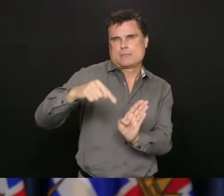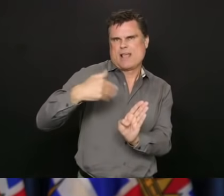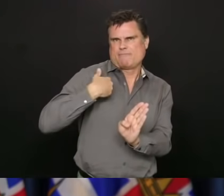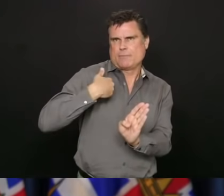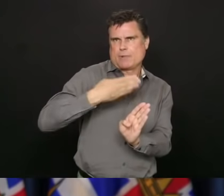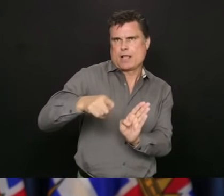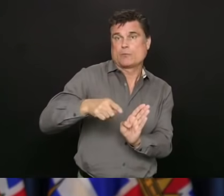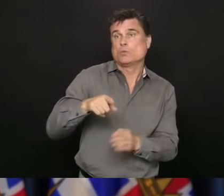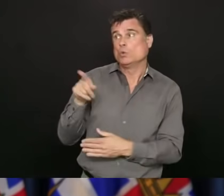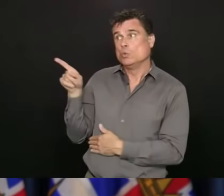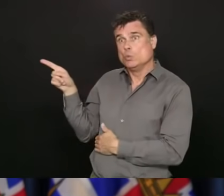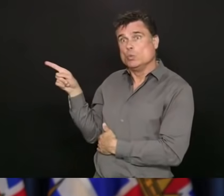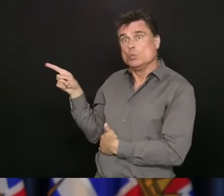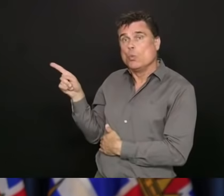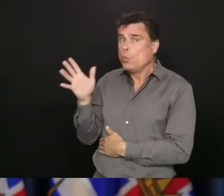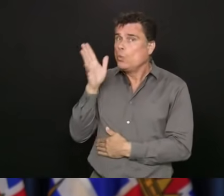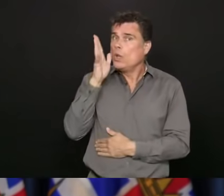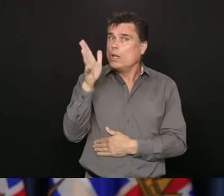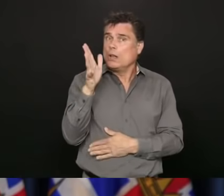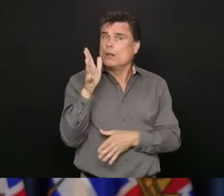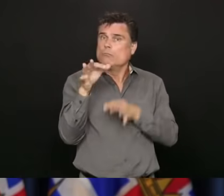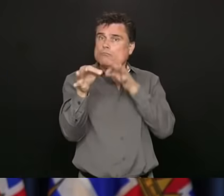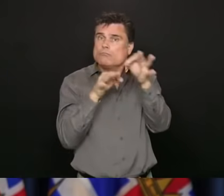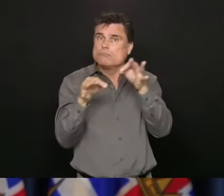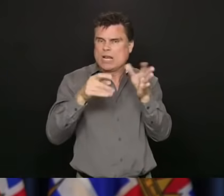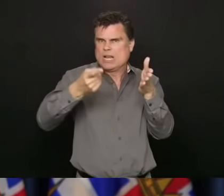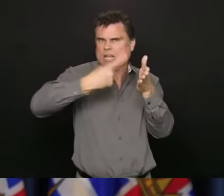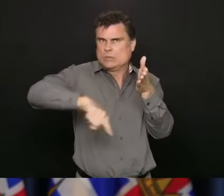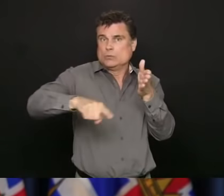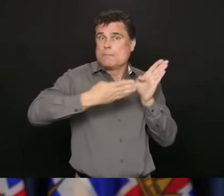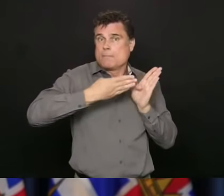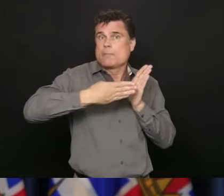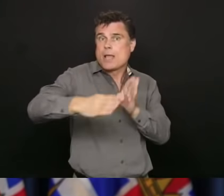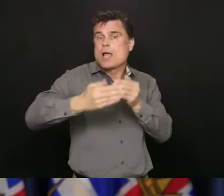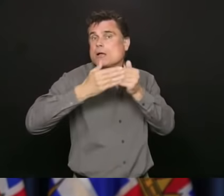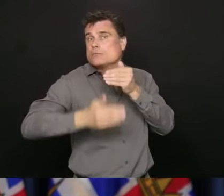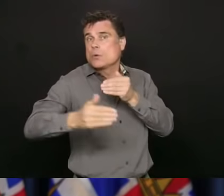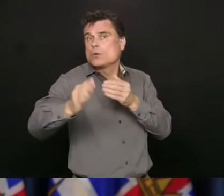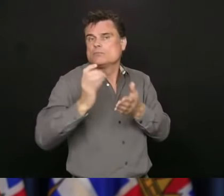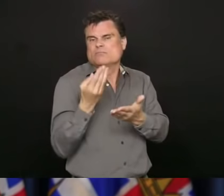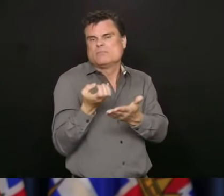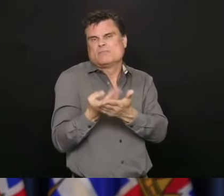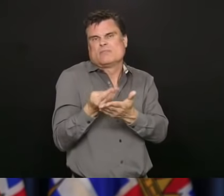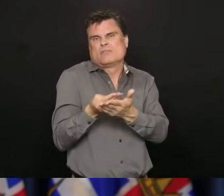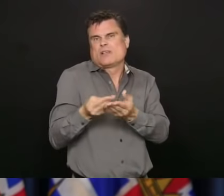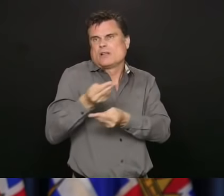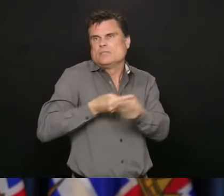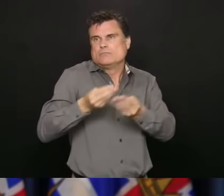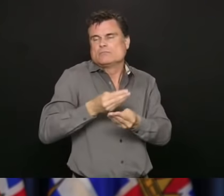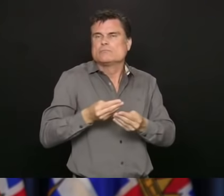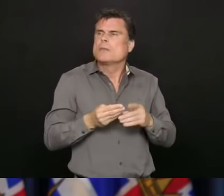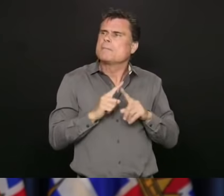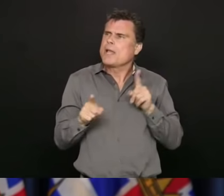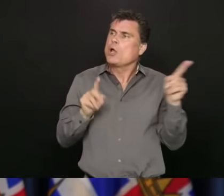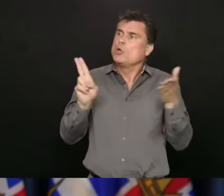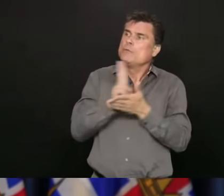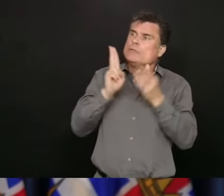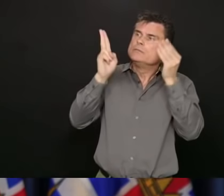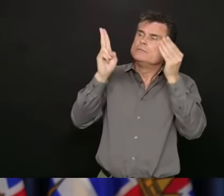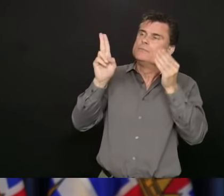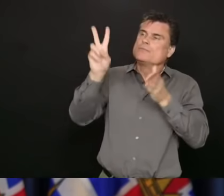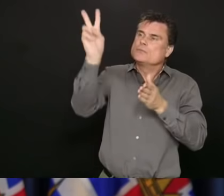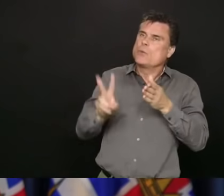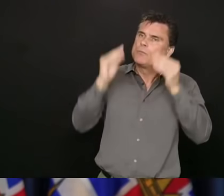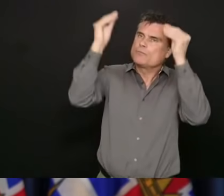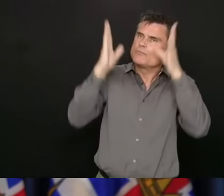both referenced consumer behavior is so critical right now, to slowly unravel perhaps ahead of